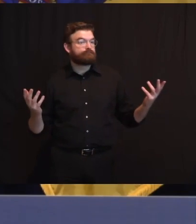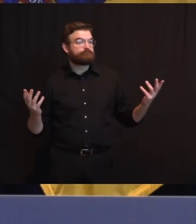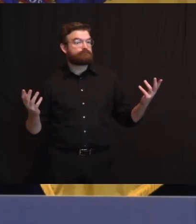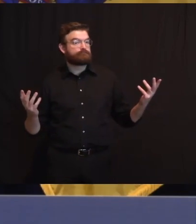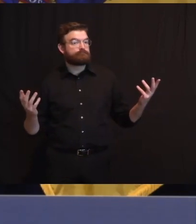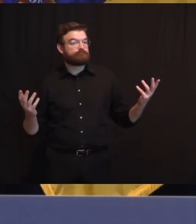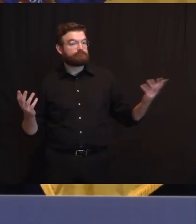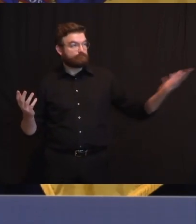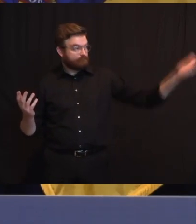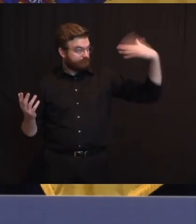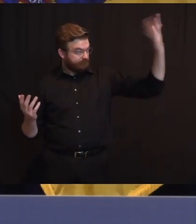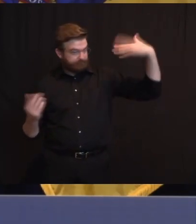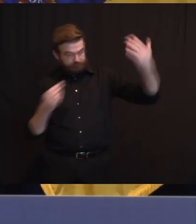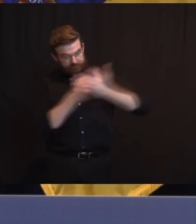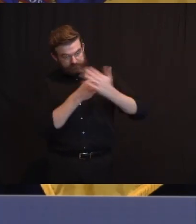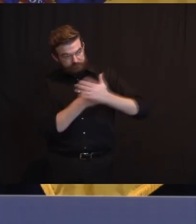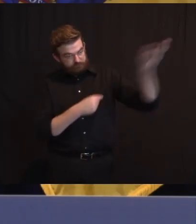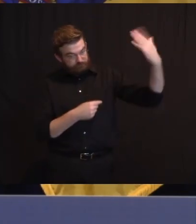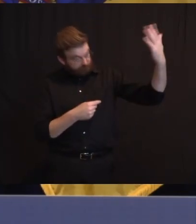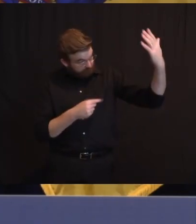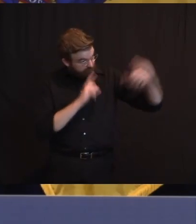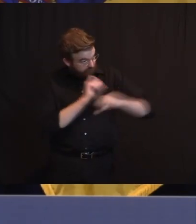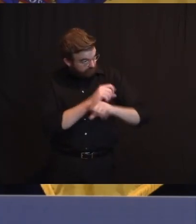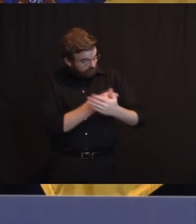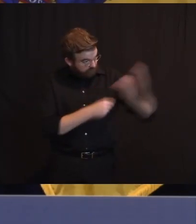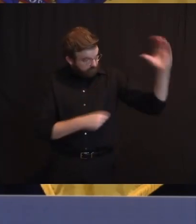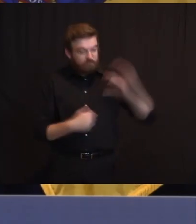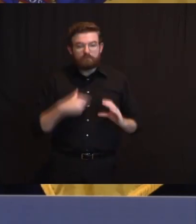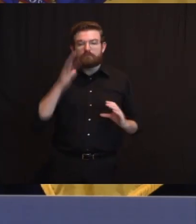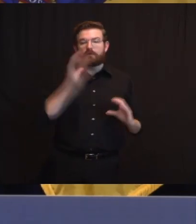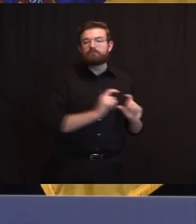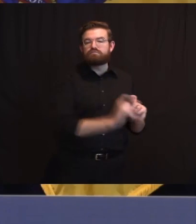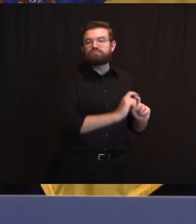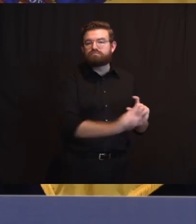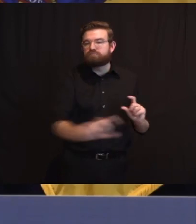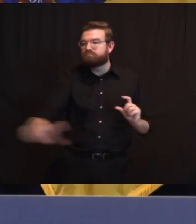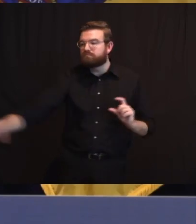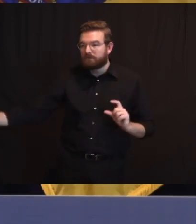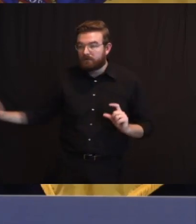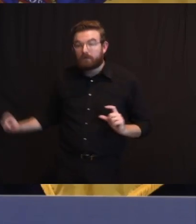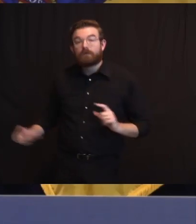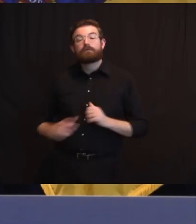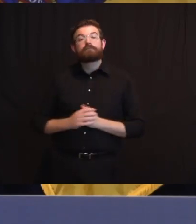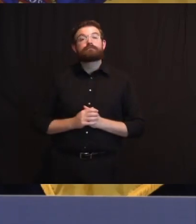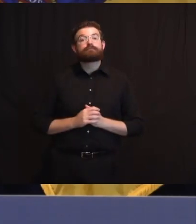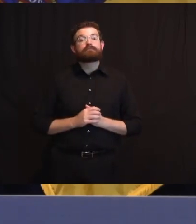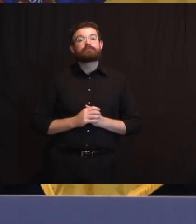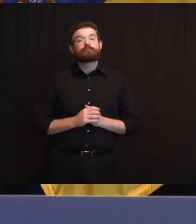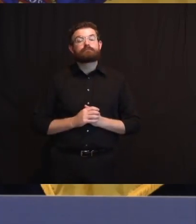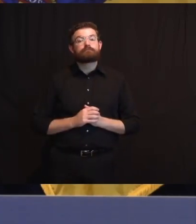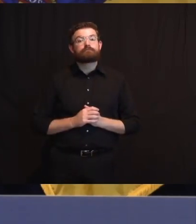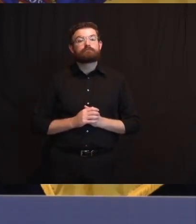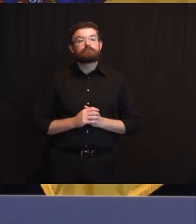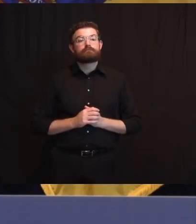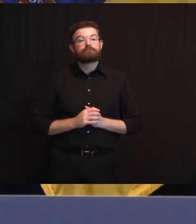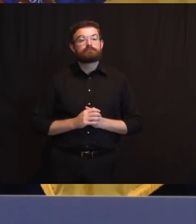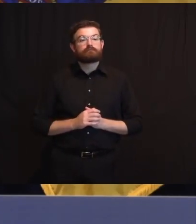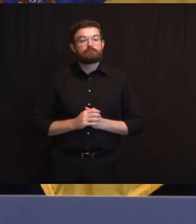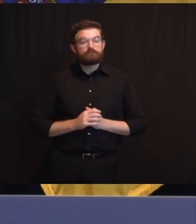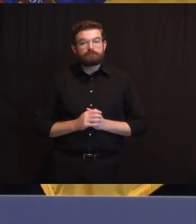feds. Anything else you want to add? And just to add to the governor's point about